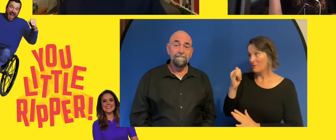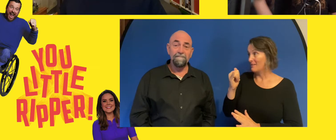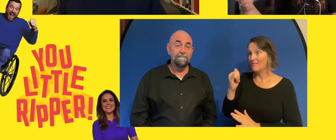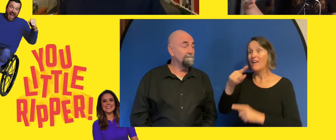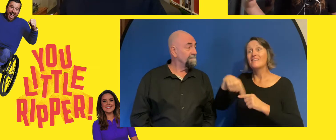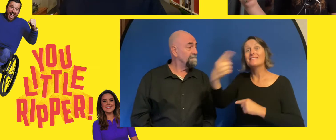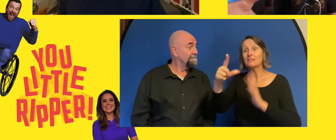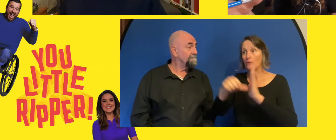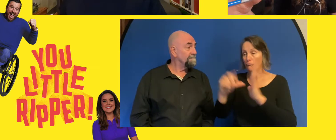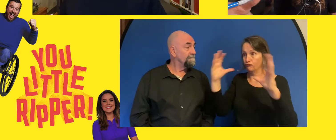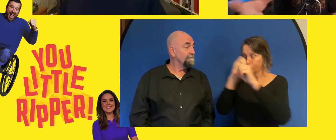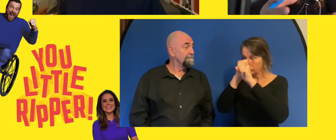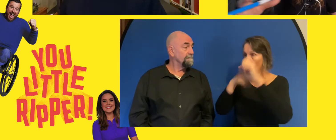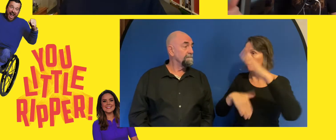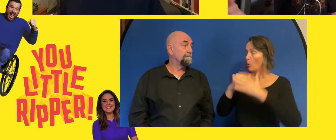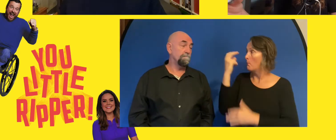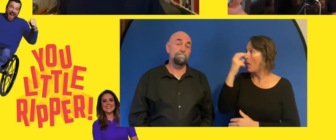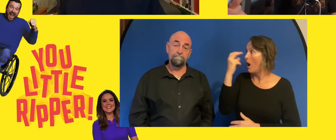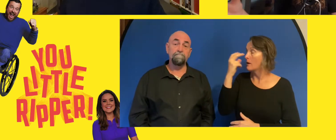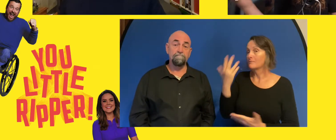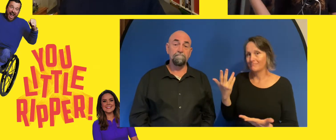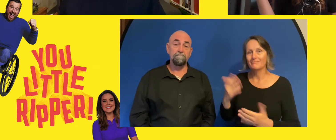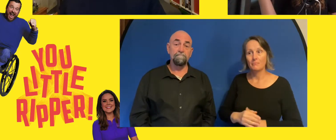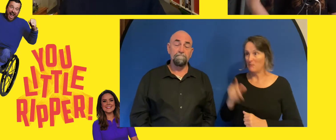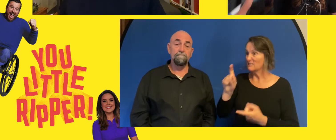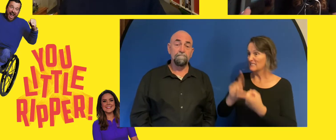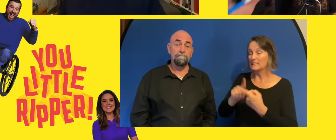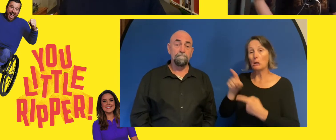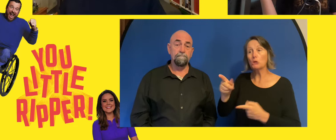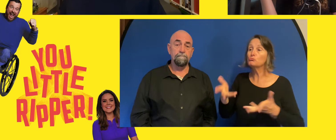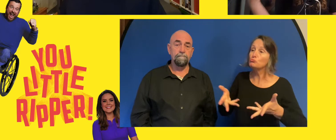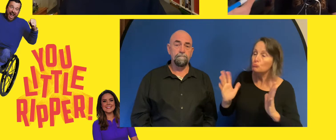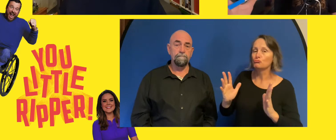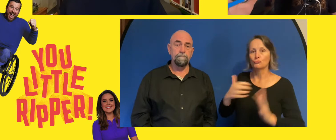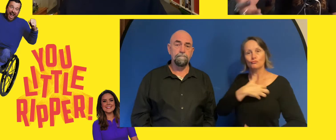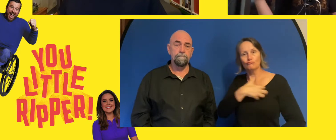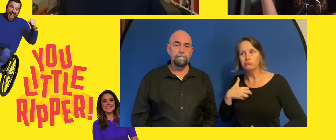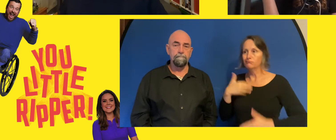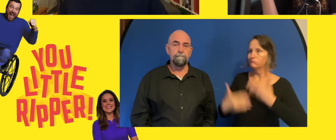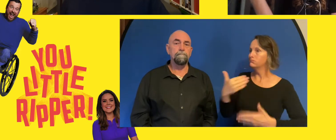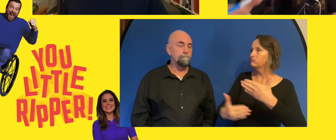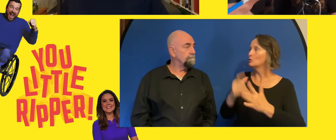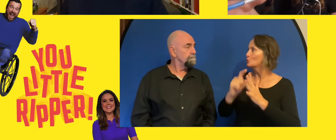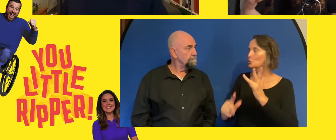with his current stage of vision, and yet he's able to, complete both runs, finish 8th